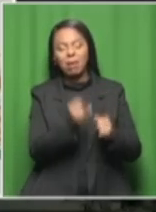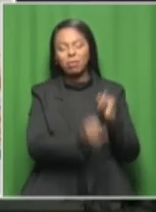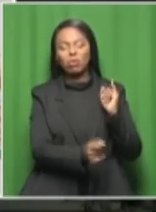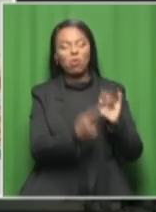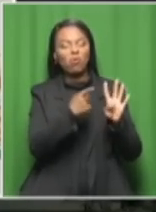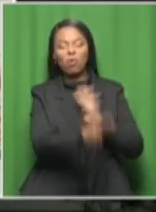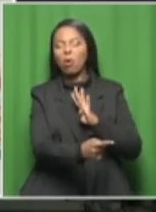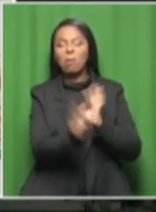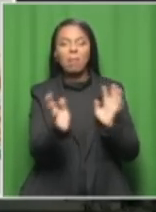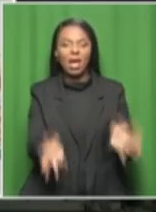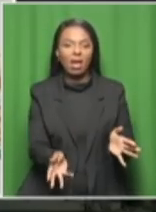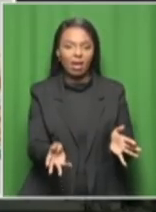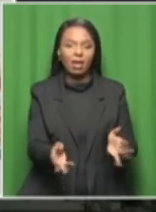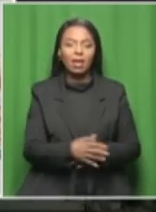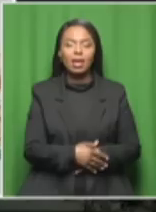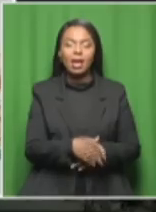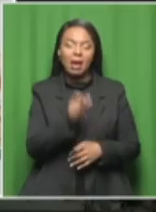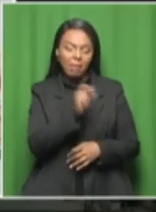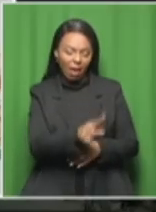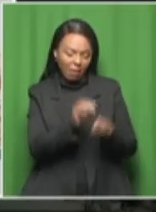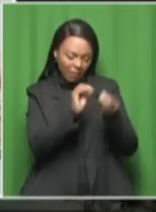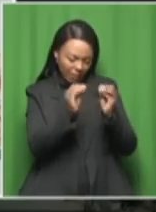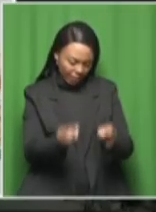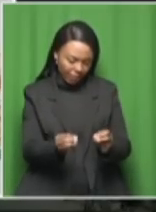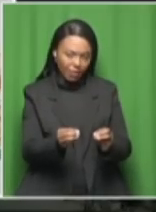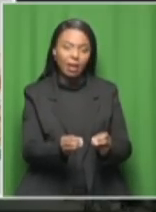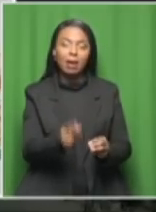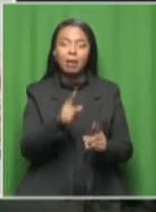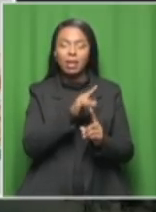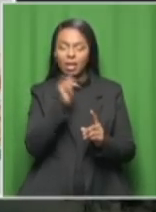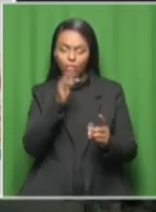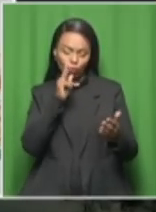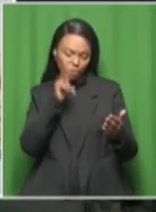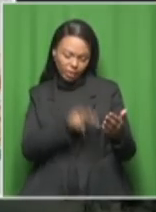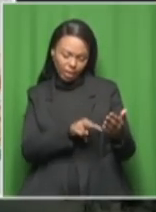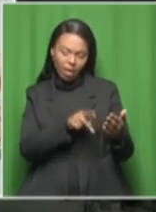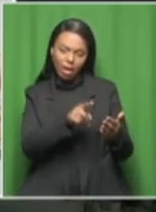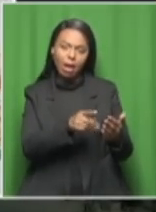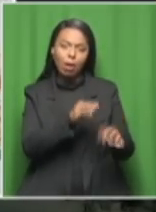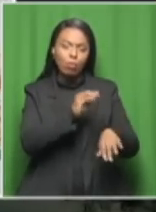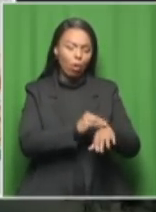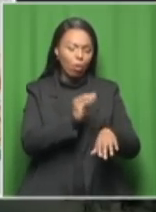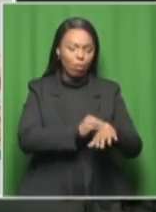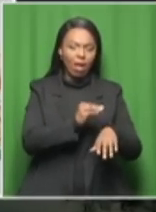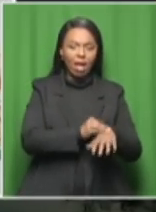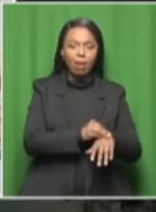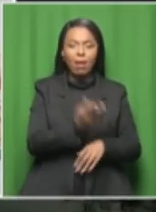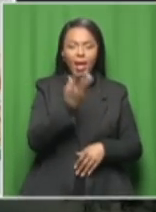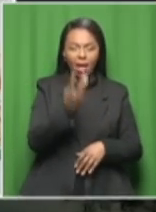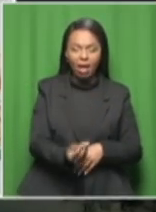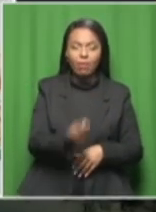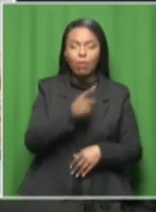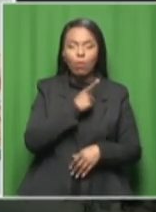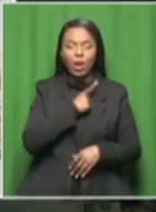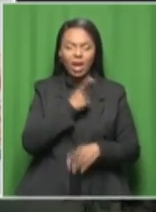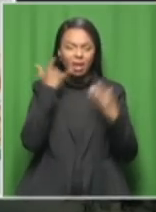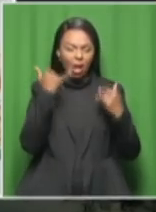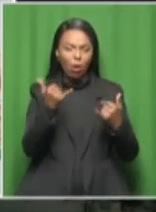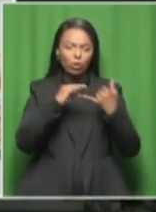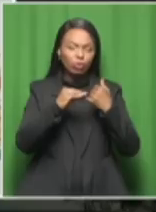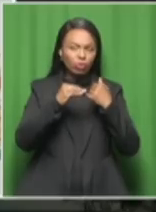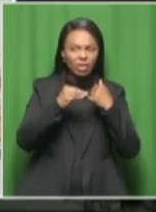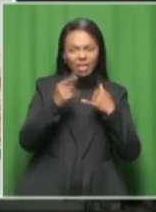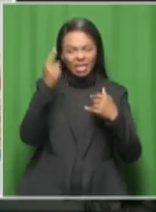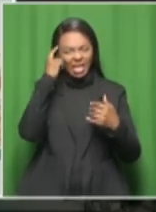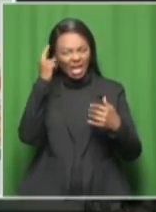amendments, you realize that they were solving a particular problem that gets realized when you start implementing the